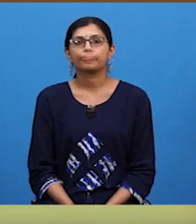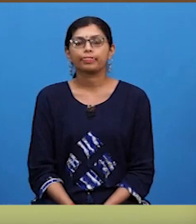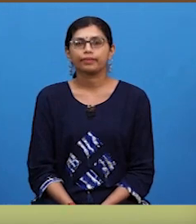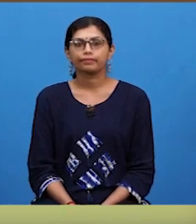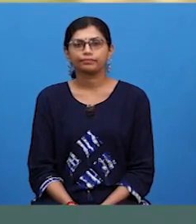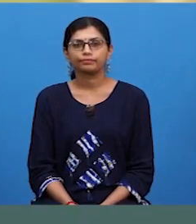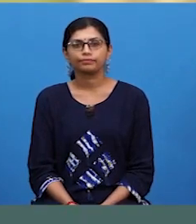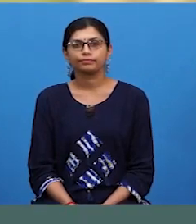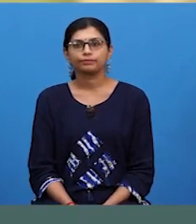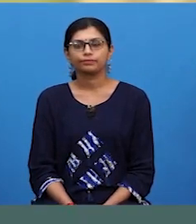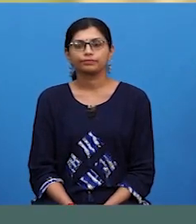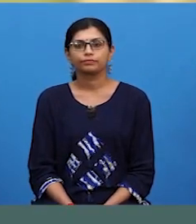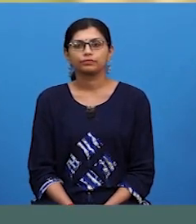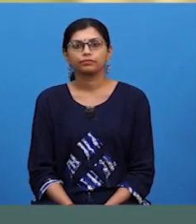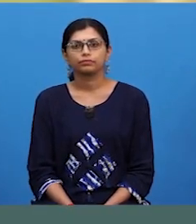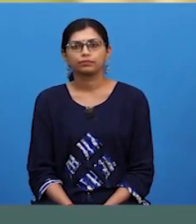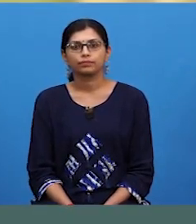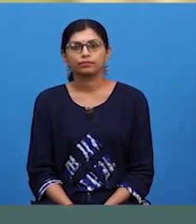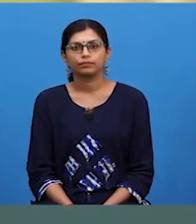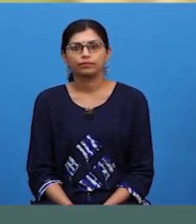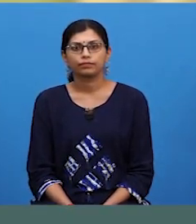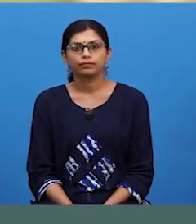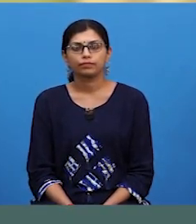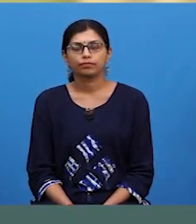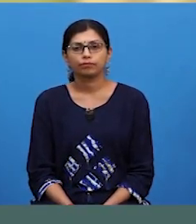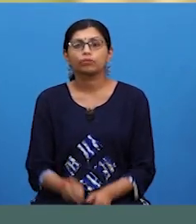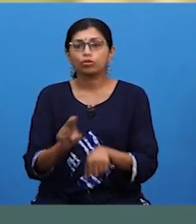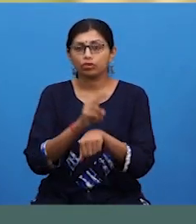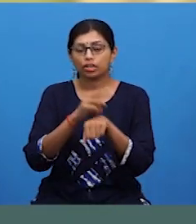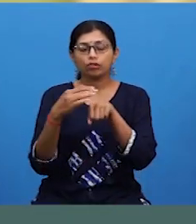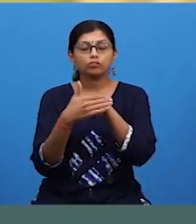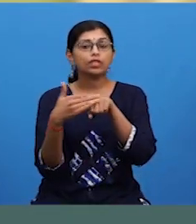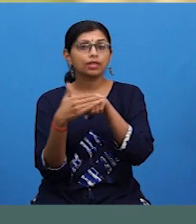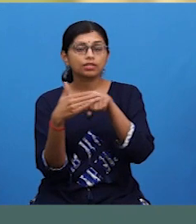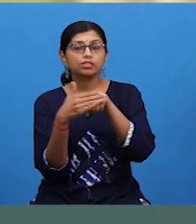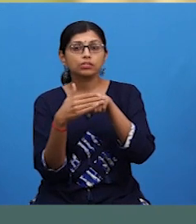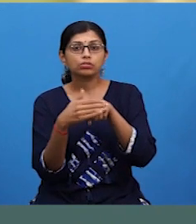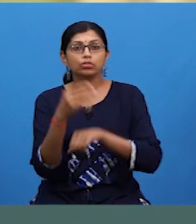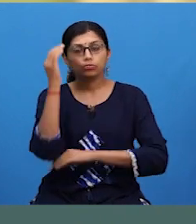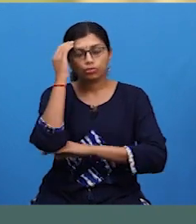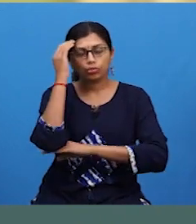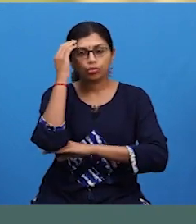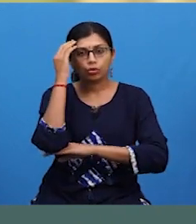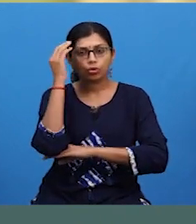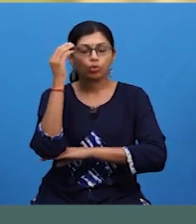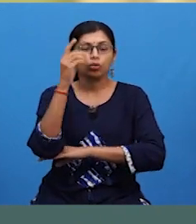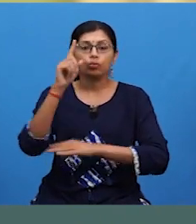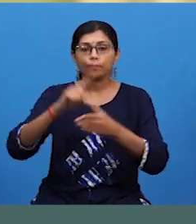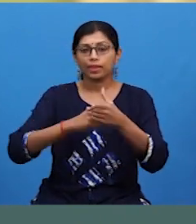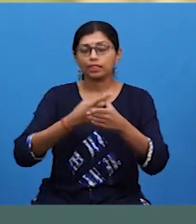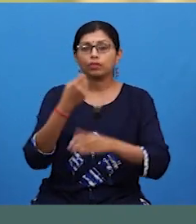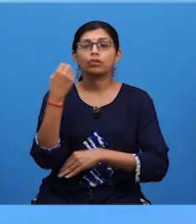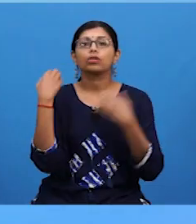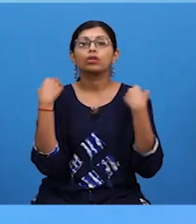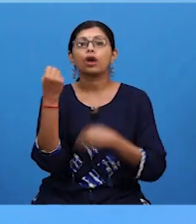December. So, using this formula, we know that there are